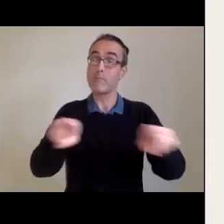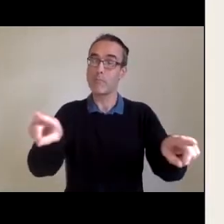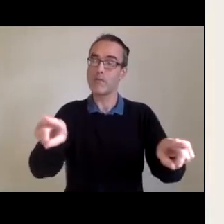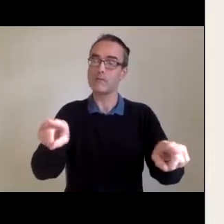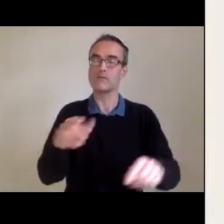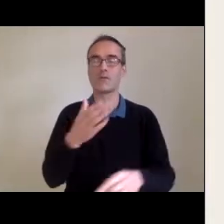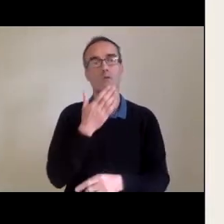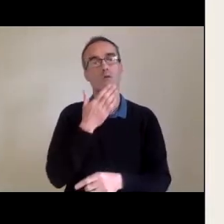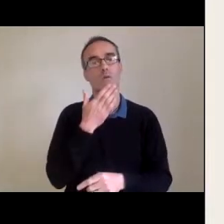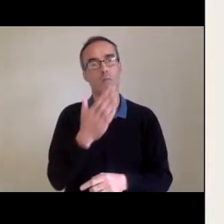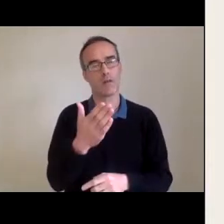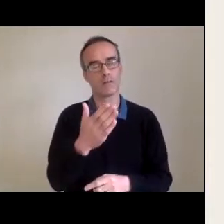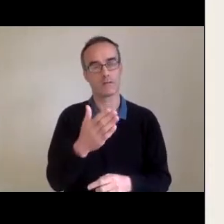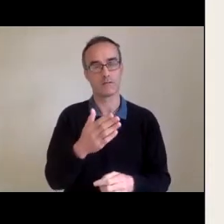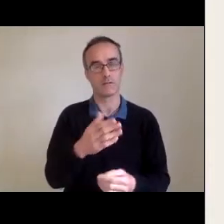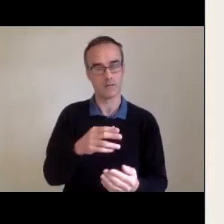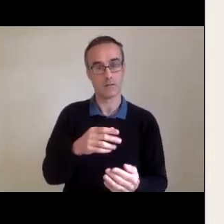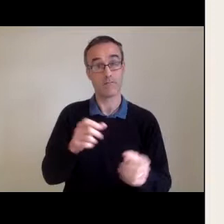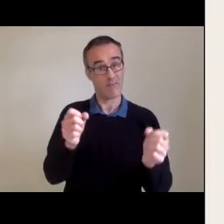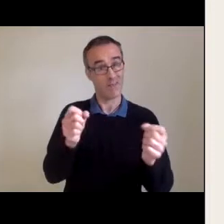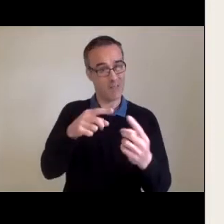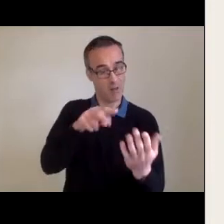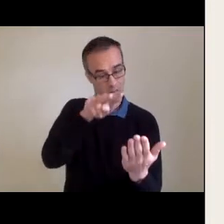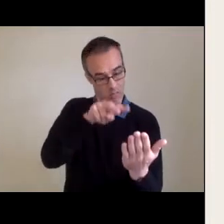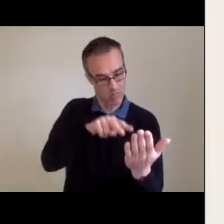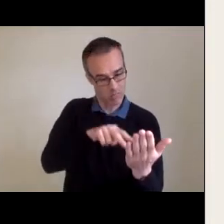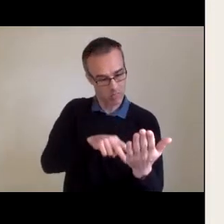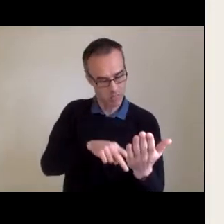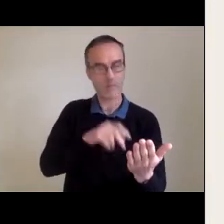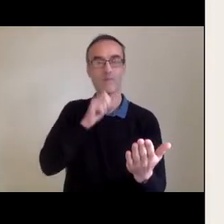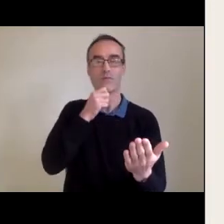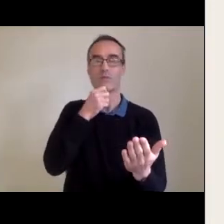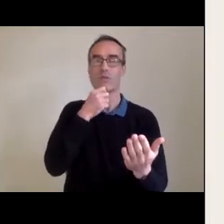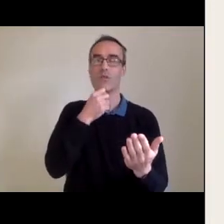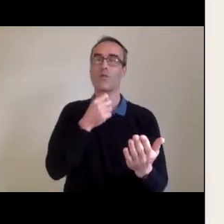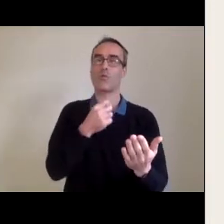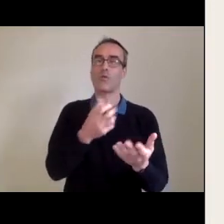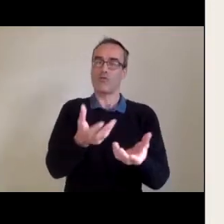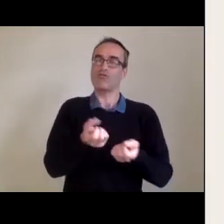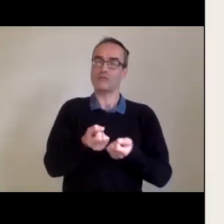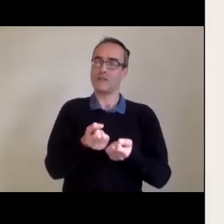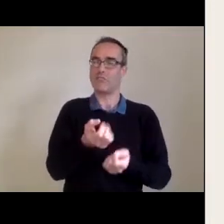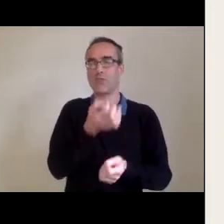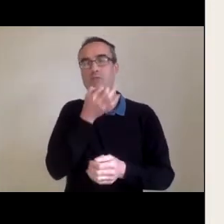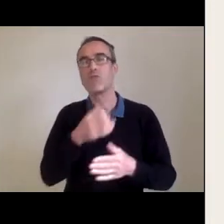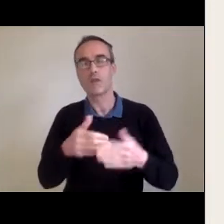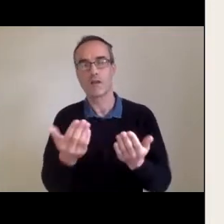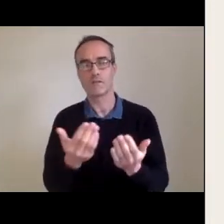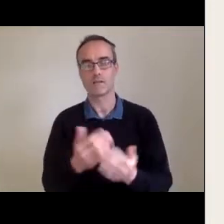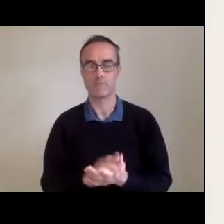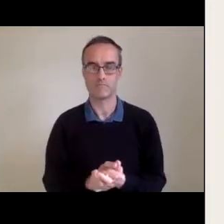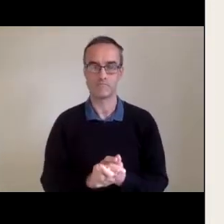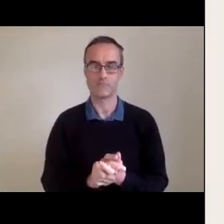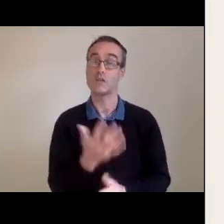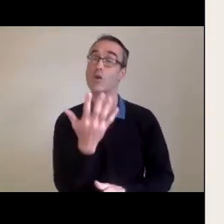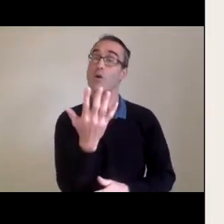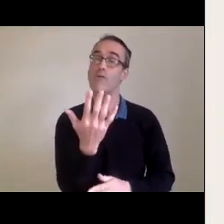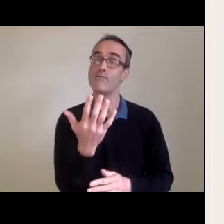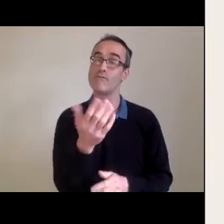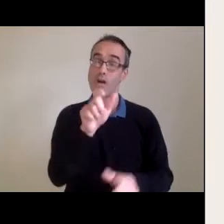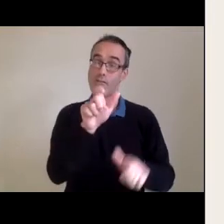the email address that you use to register. So let me just introduce our 5 guests for